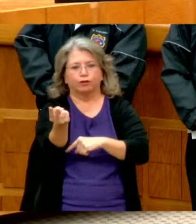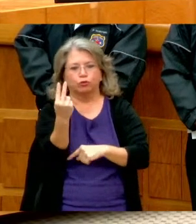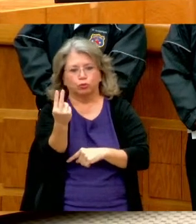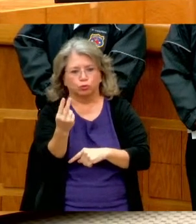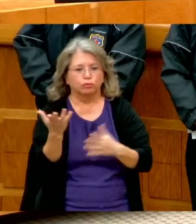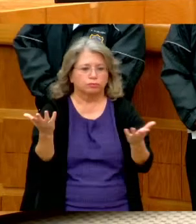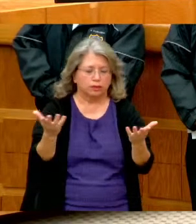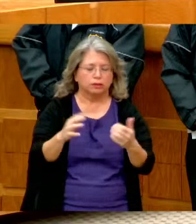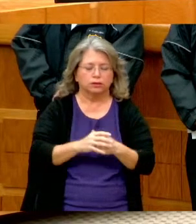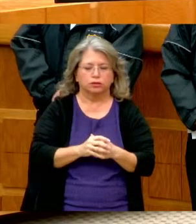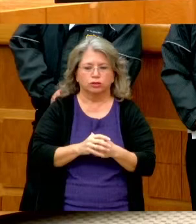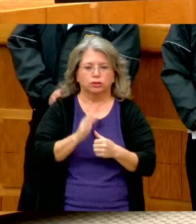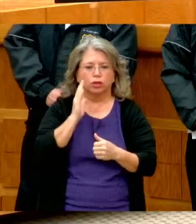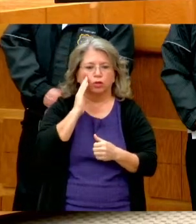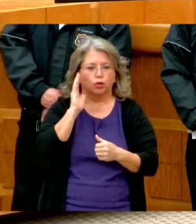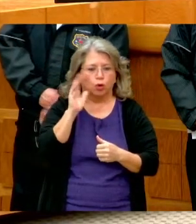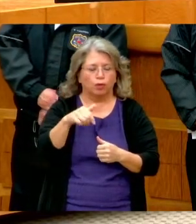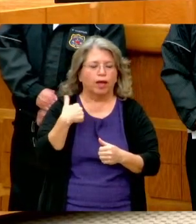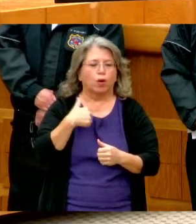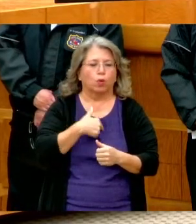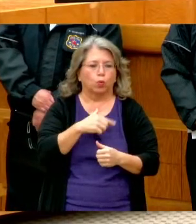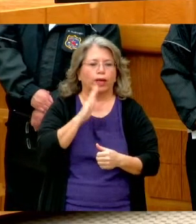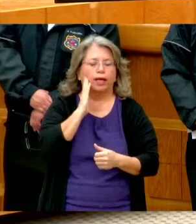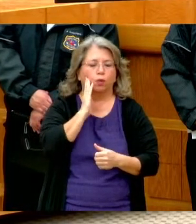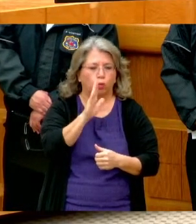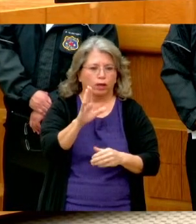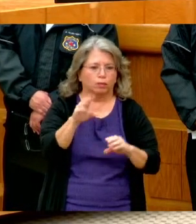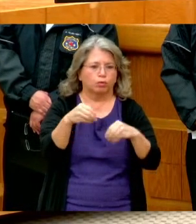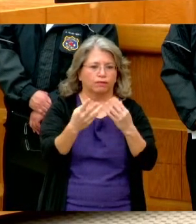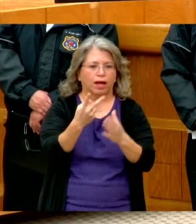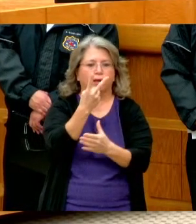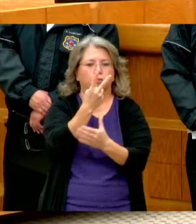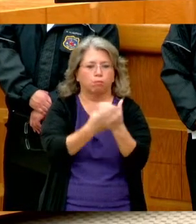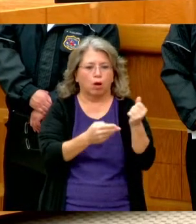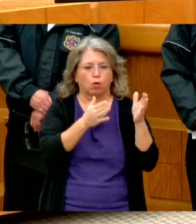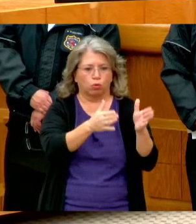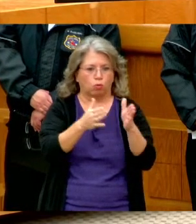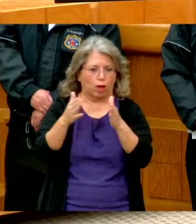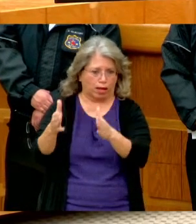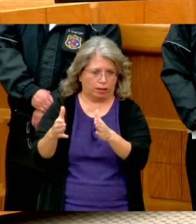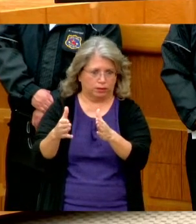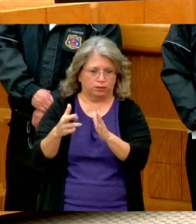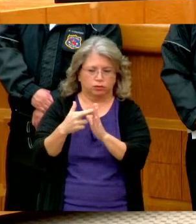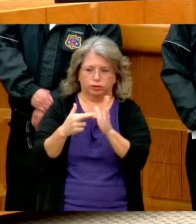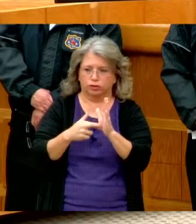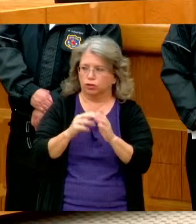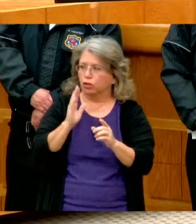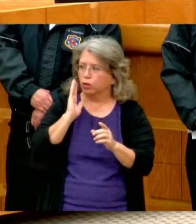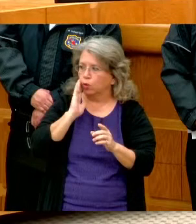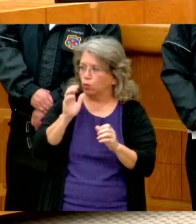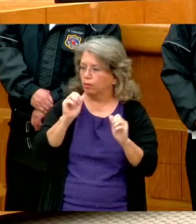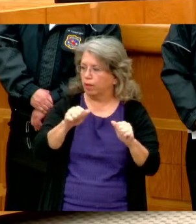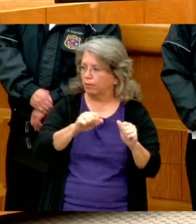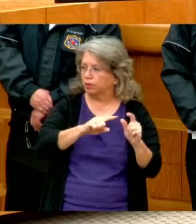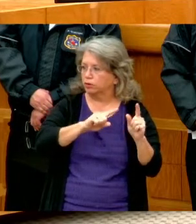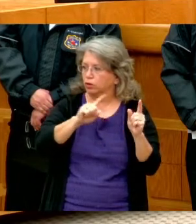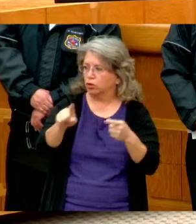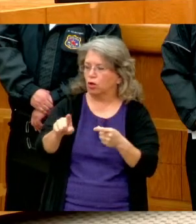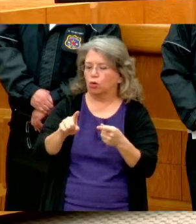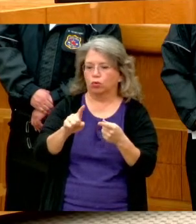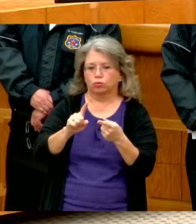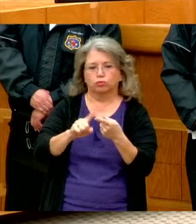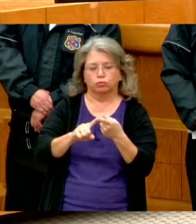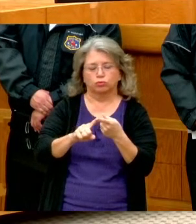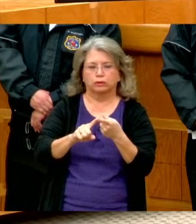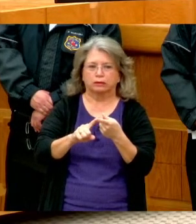do both ways. You can be able to go to the Richard Borchard Fairgrounds at noon if we message